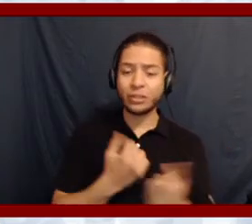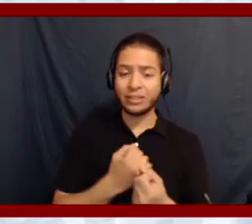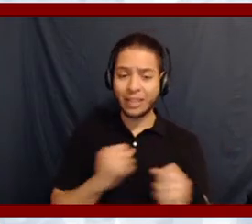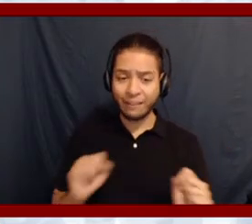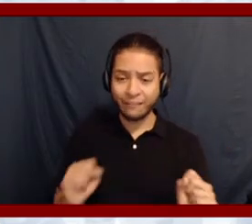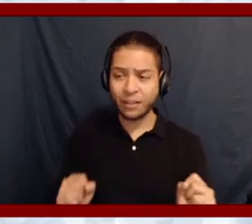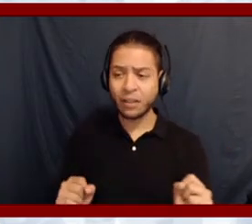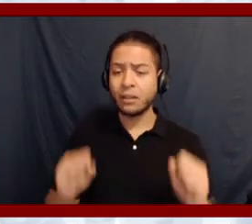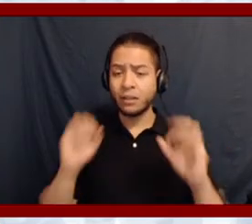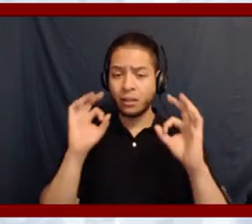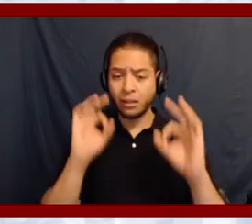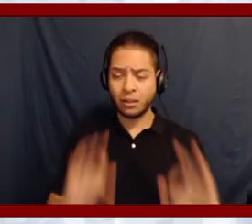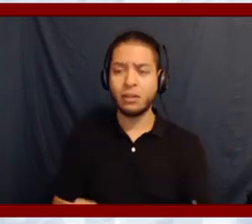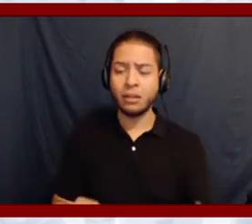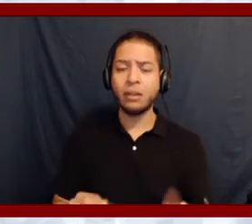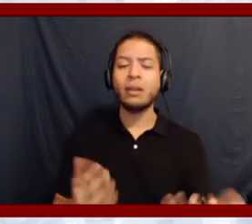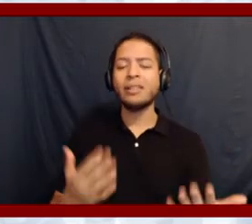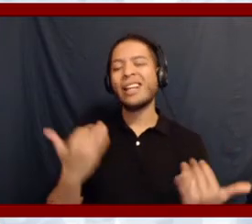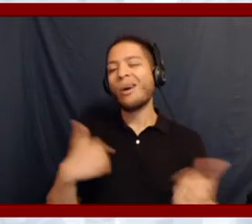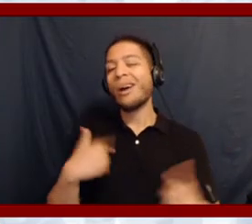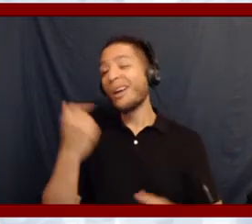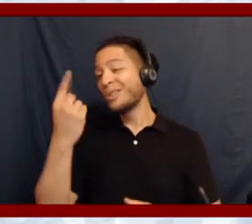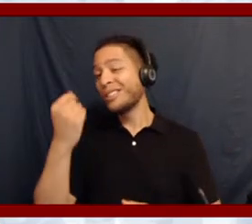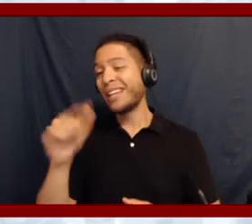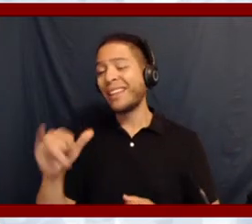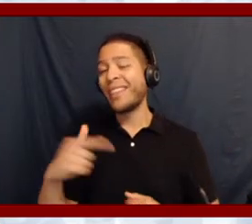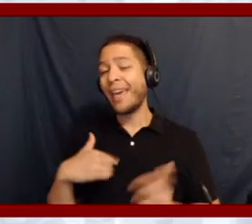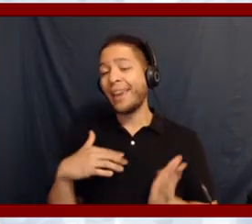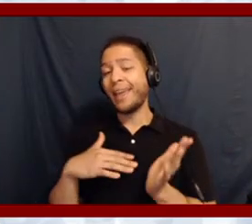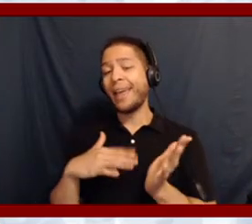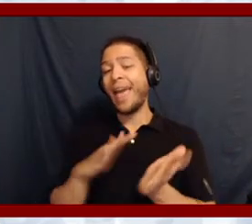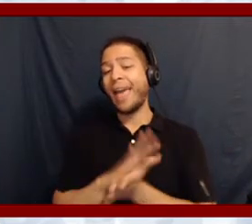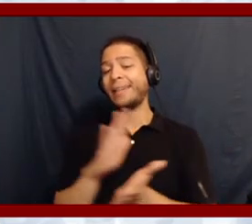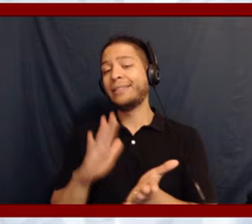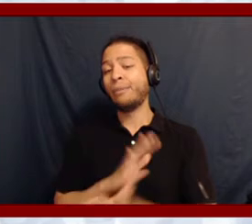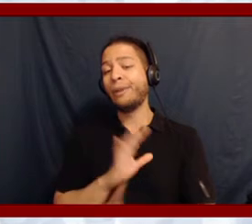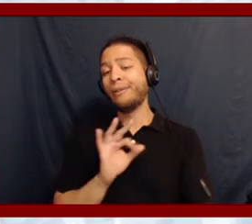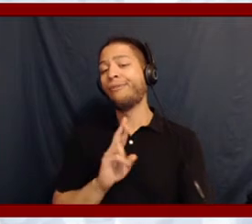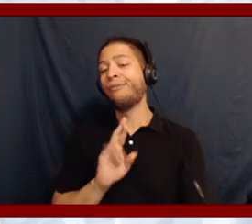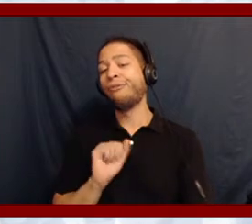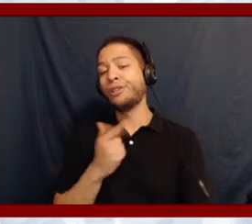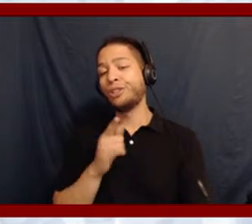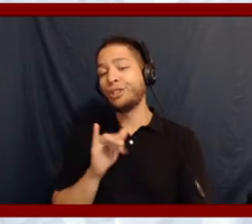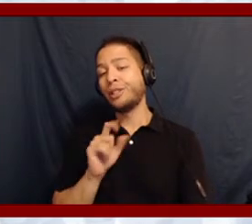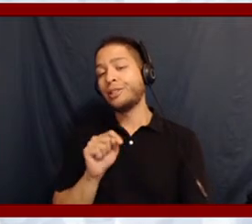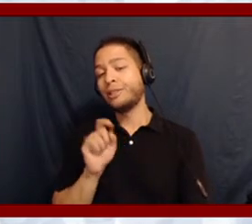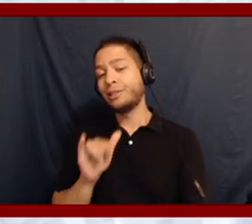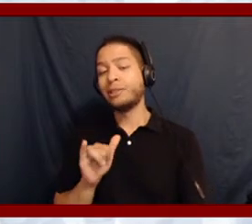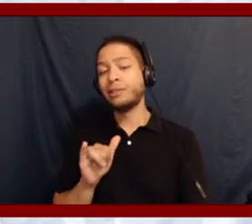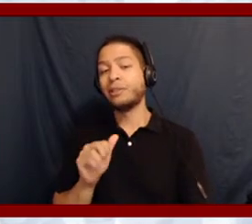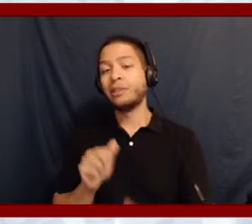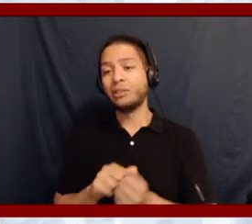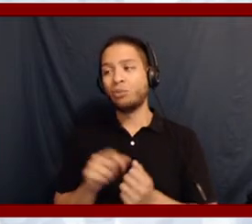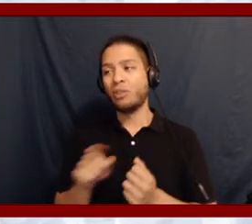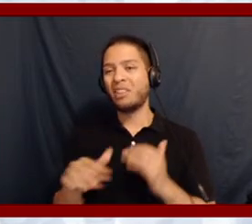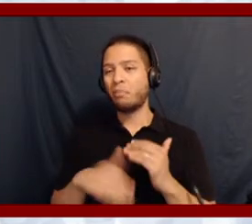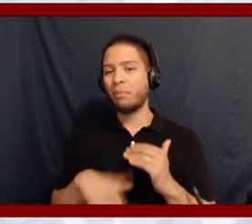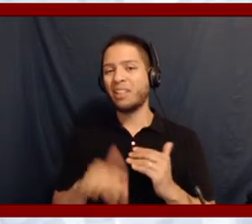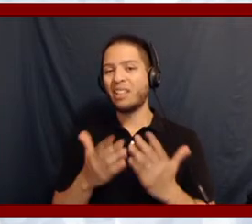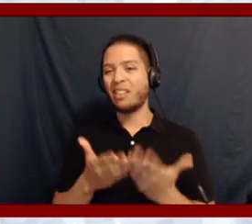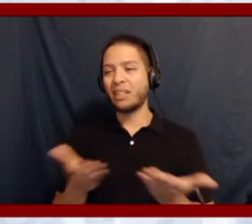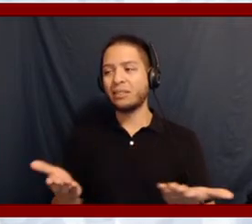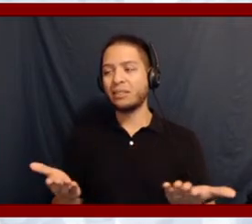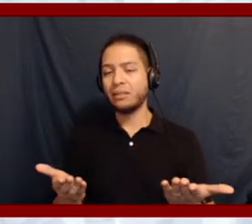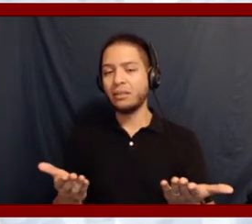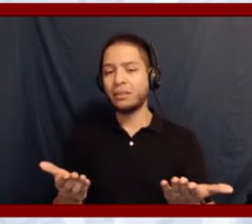know, fragility, if you will, based on just how they're dealing with, you know, Maslow's pyramid, taking care of the basics, and it could